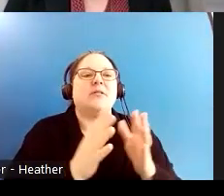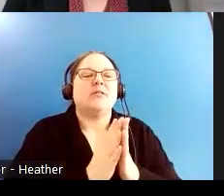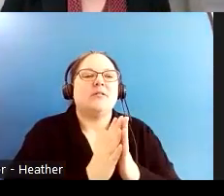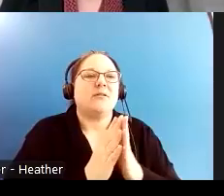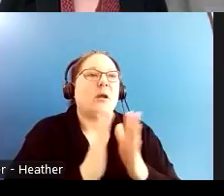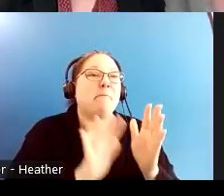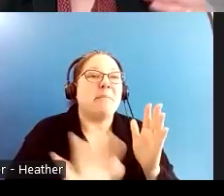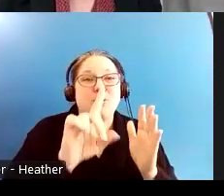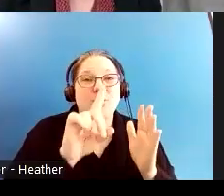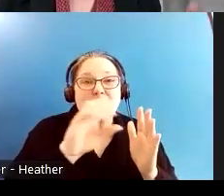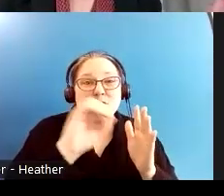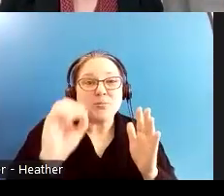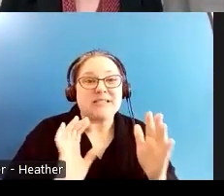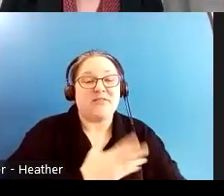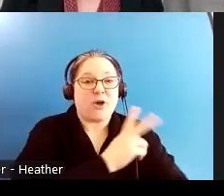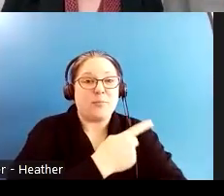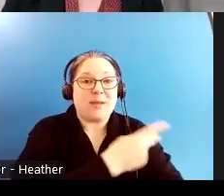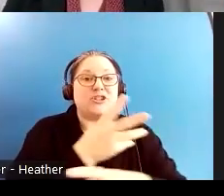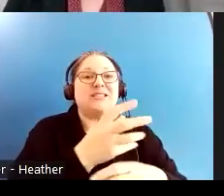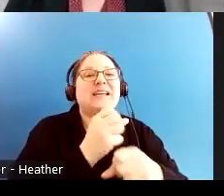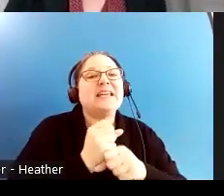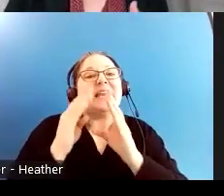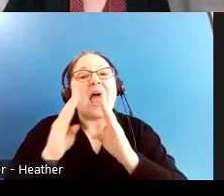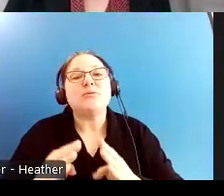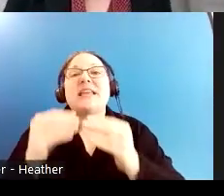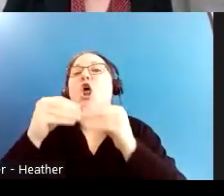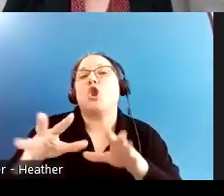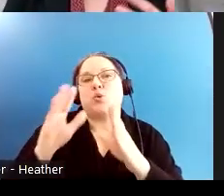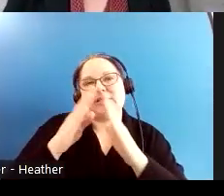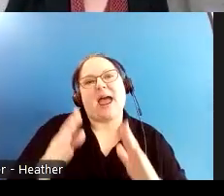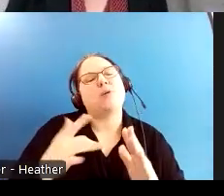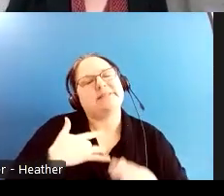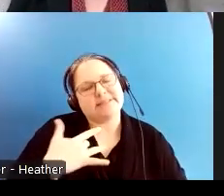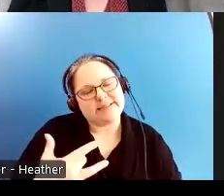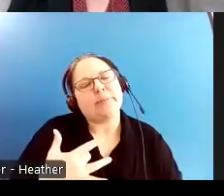100% of our patients that get housing lose that housing due to the same reasons